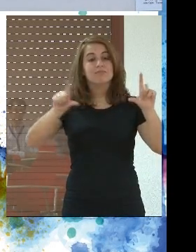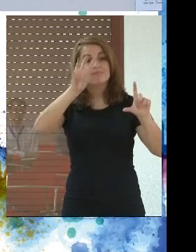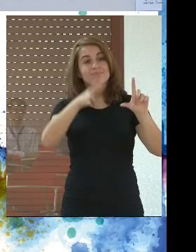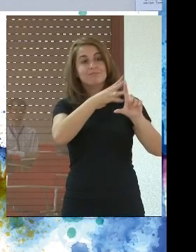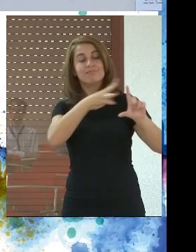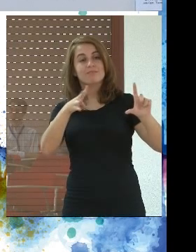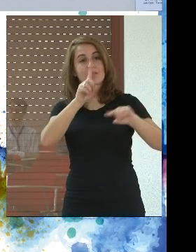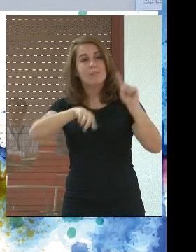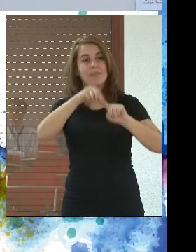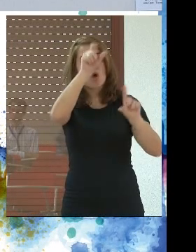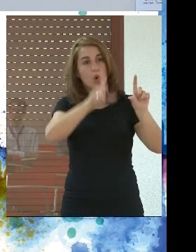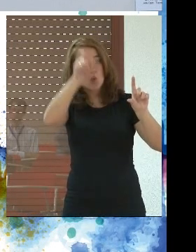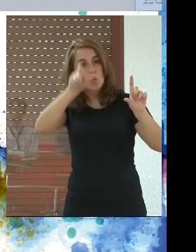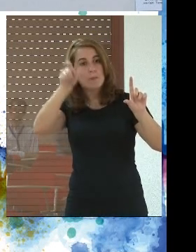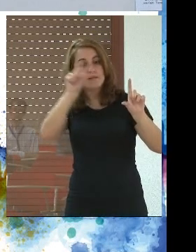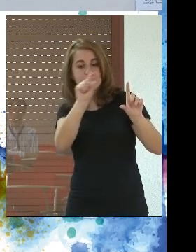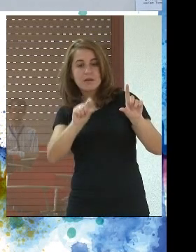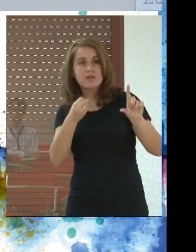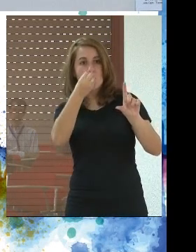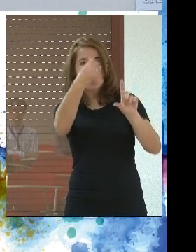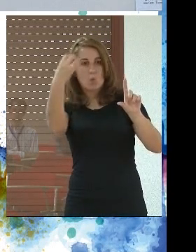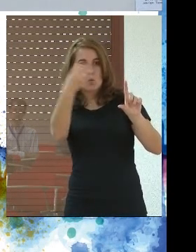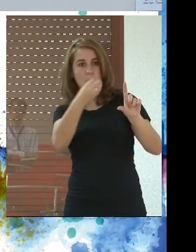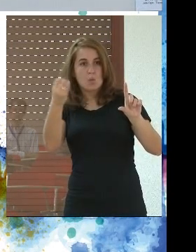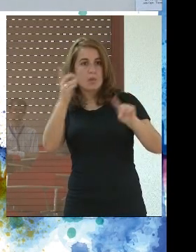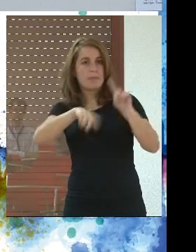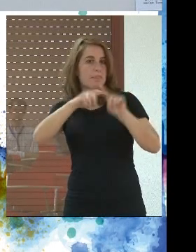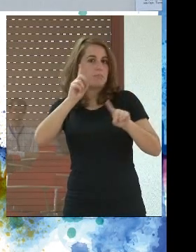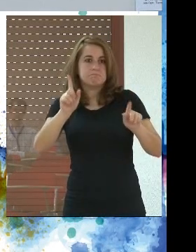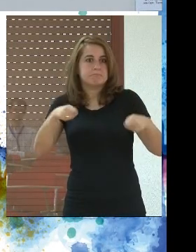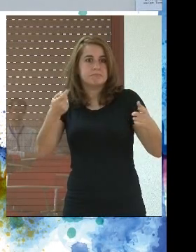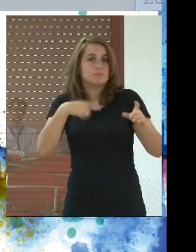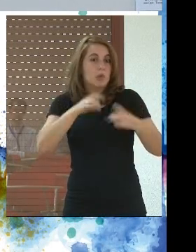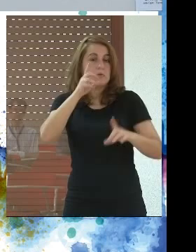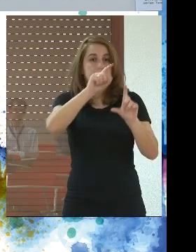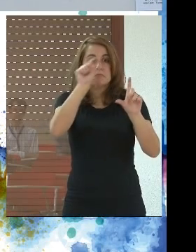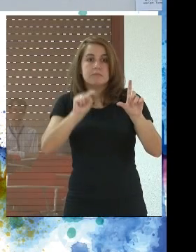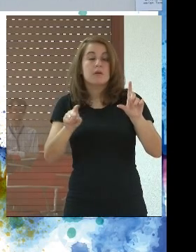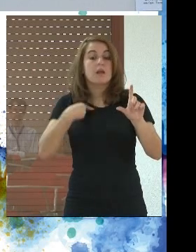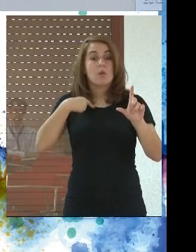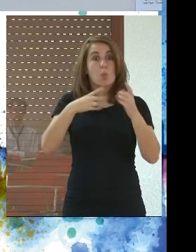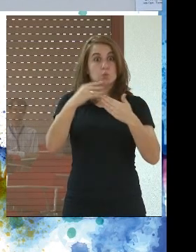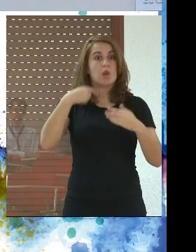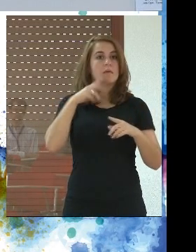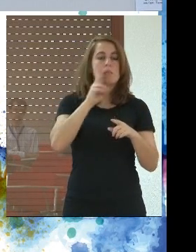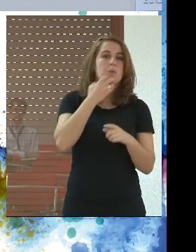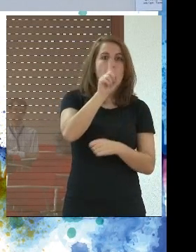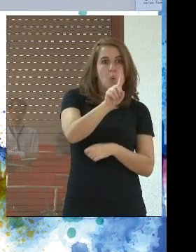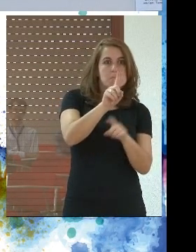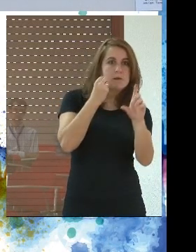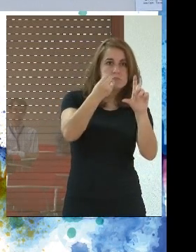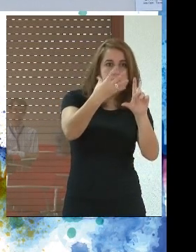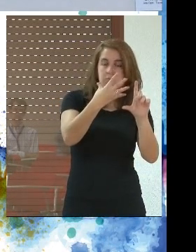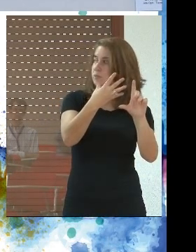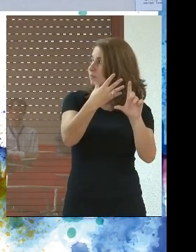We light the rows and the columns in a random way. All the user has to do is to select the command, in this